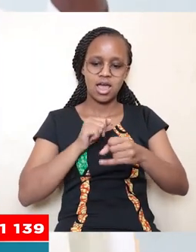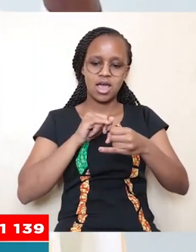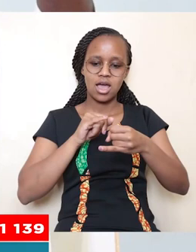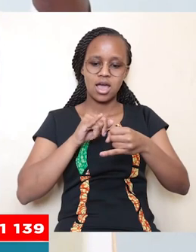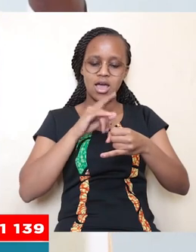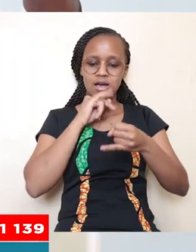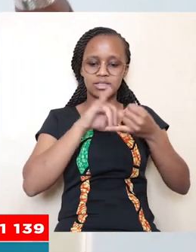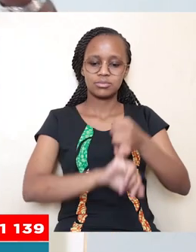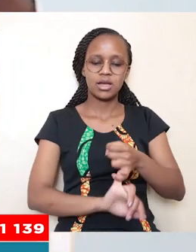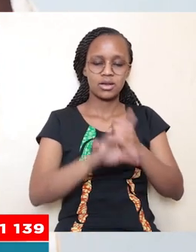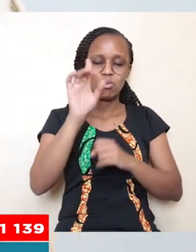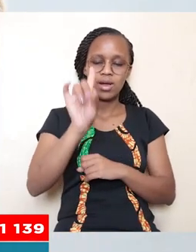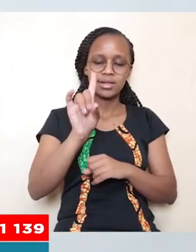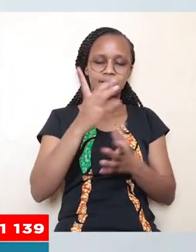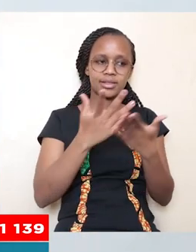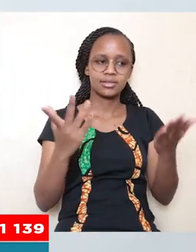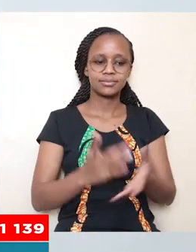thing.